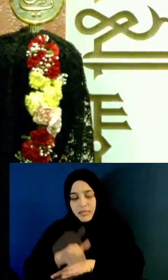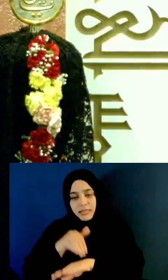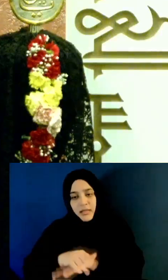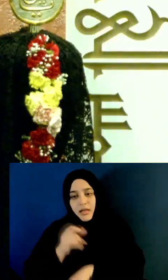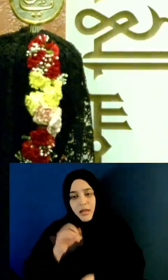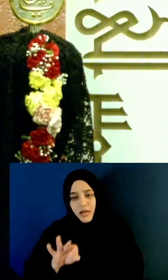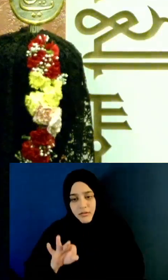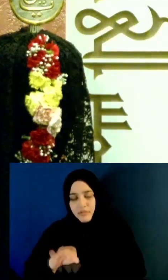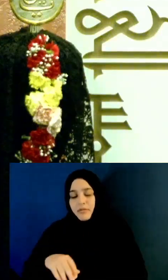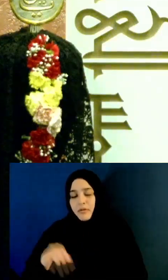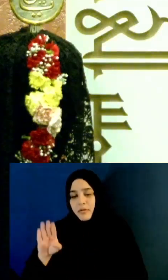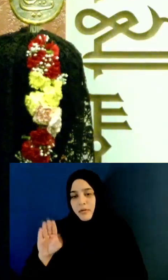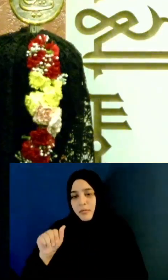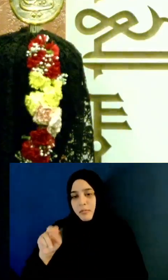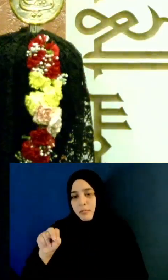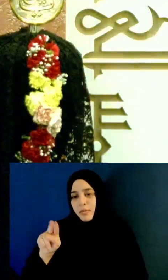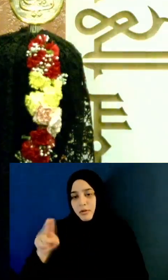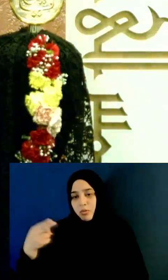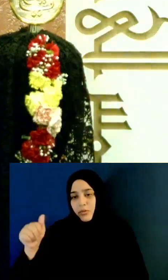The night of